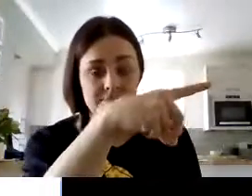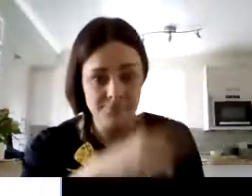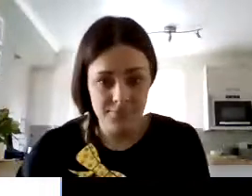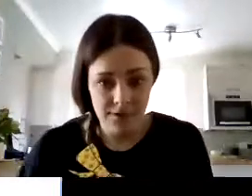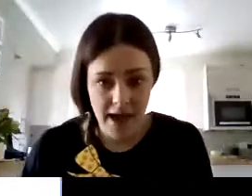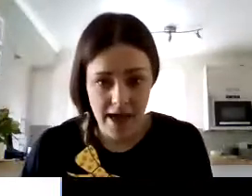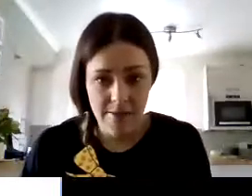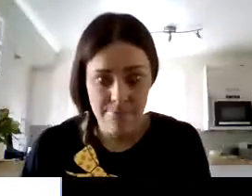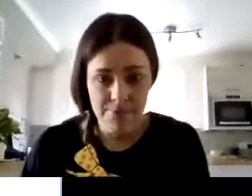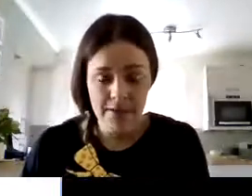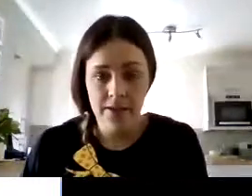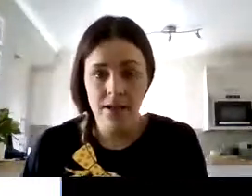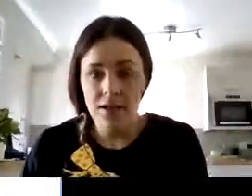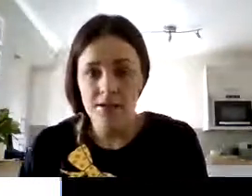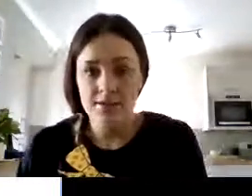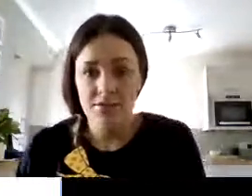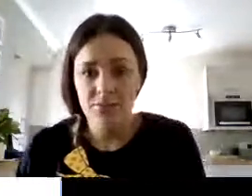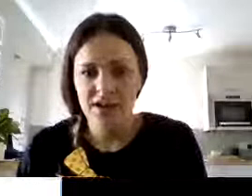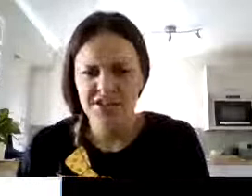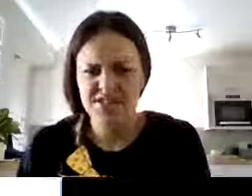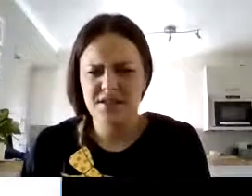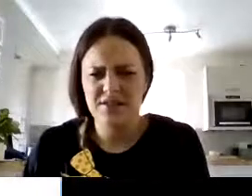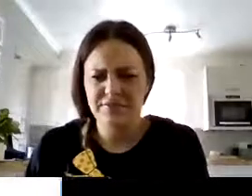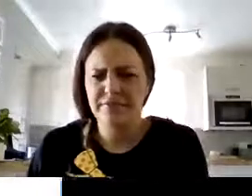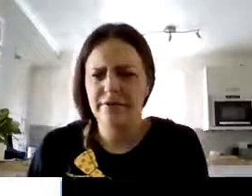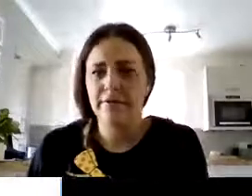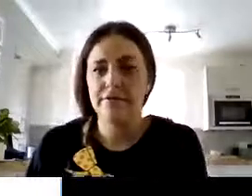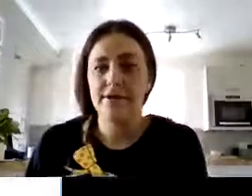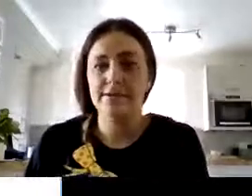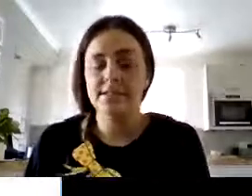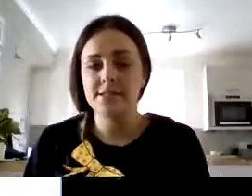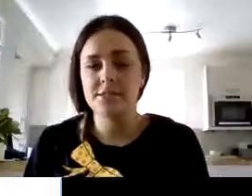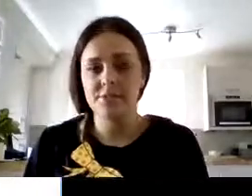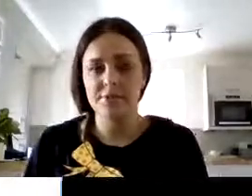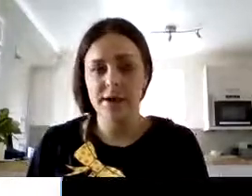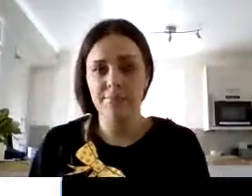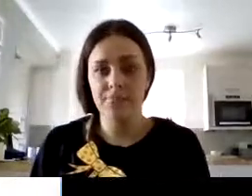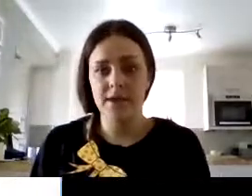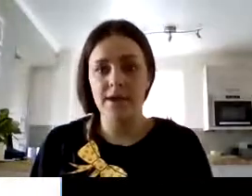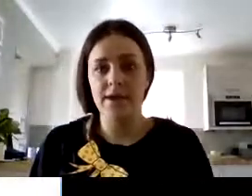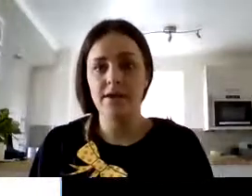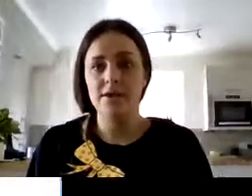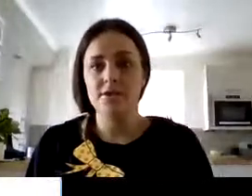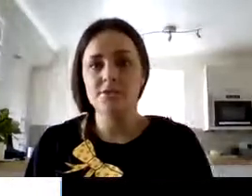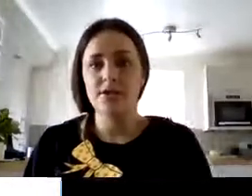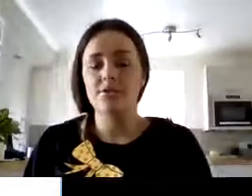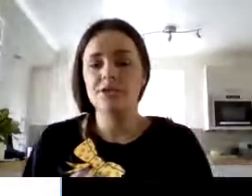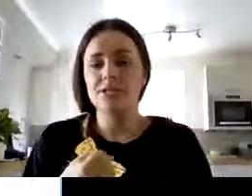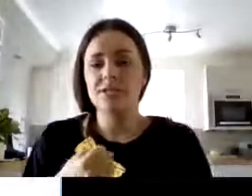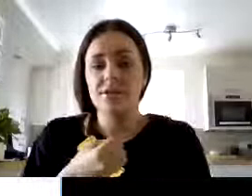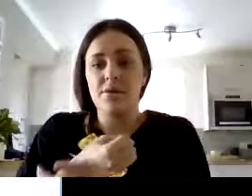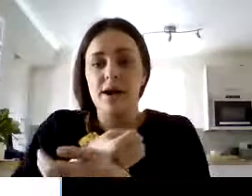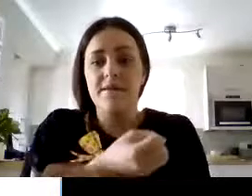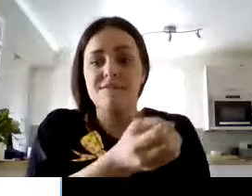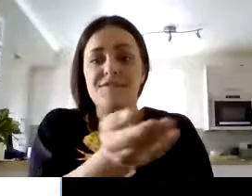fly, okay? Now the witch has to look for a lot of things in this story, okay? So